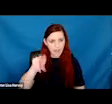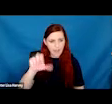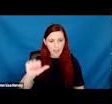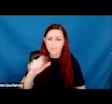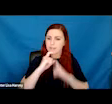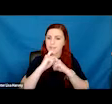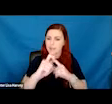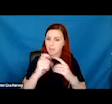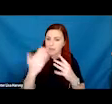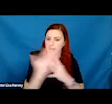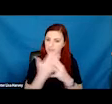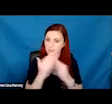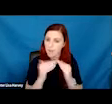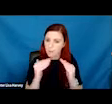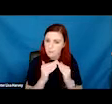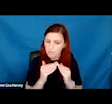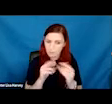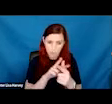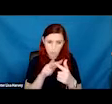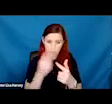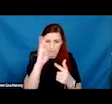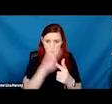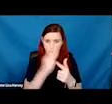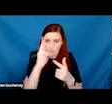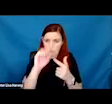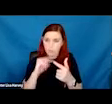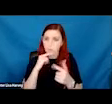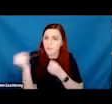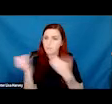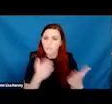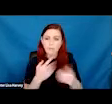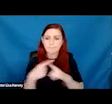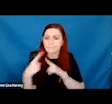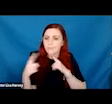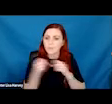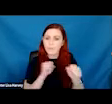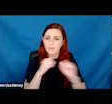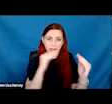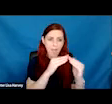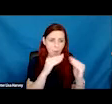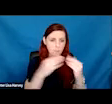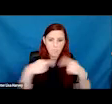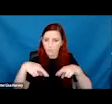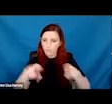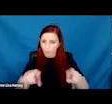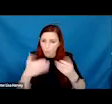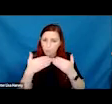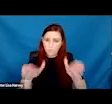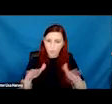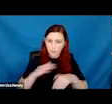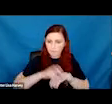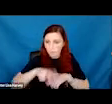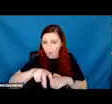South Dublin County Council provides and funds a broad range of services, including housing, roads and public lighting, walking and cycling